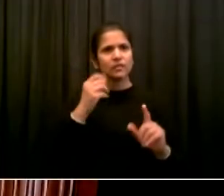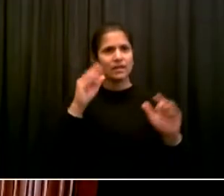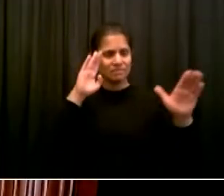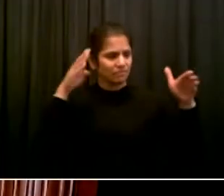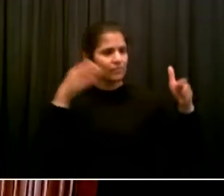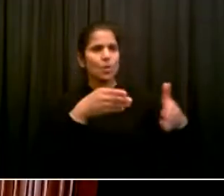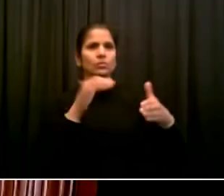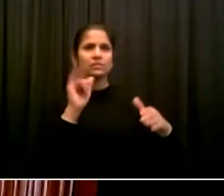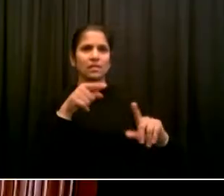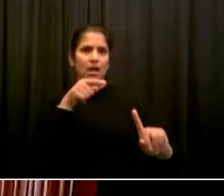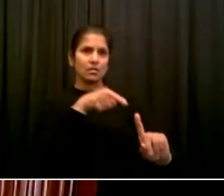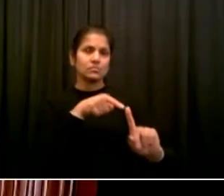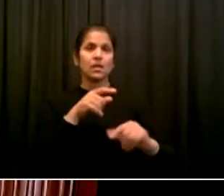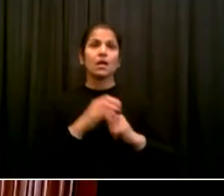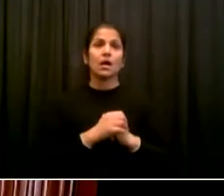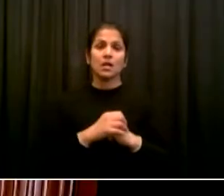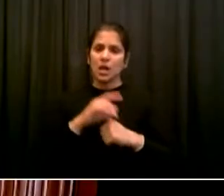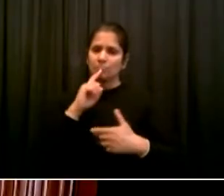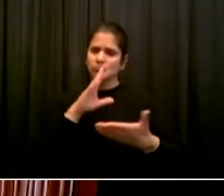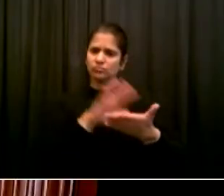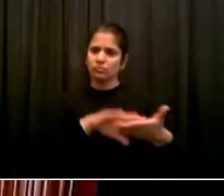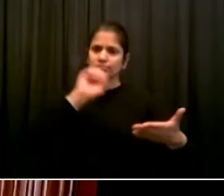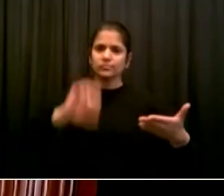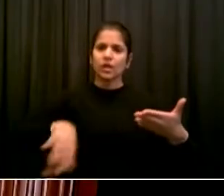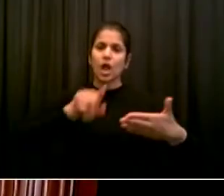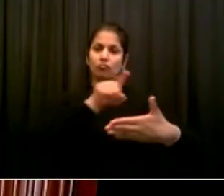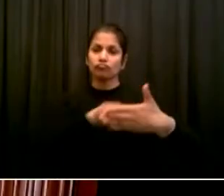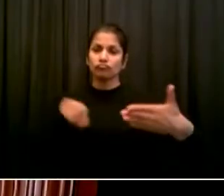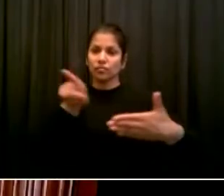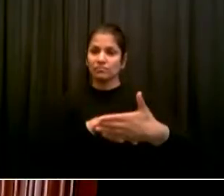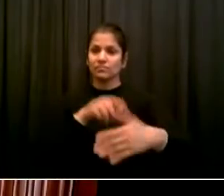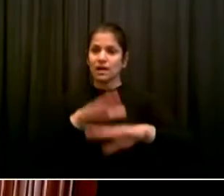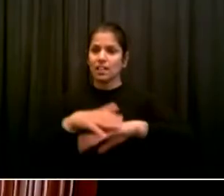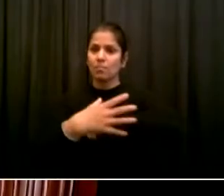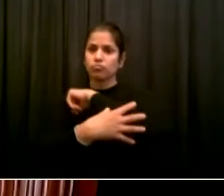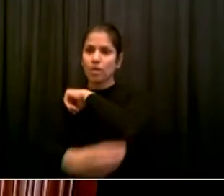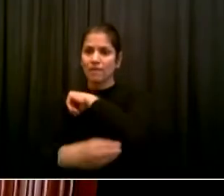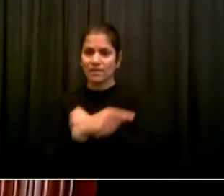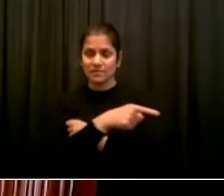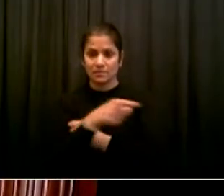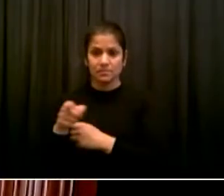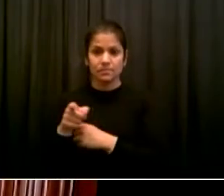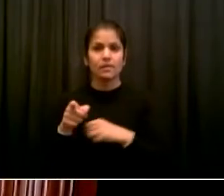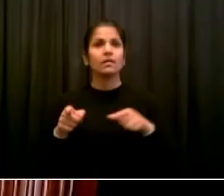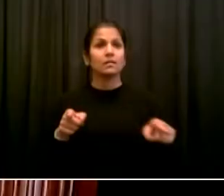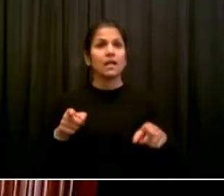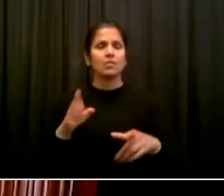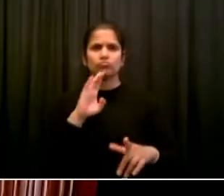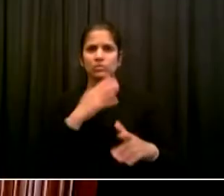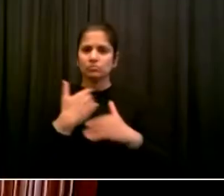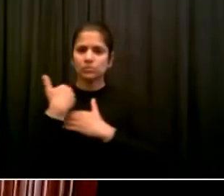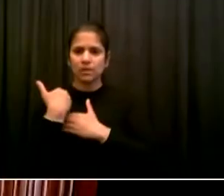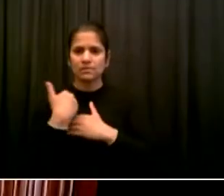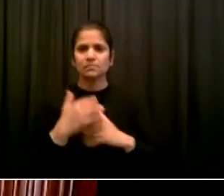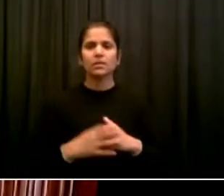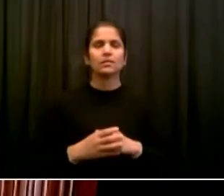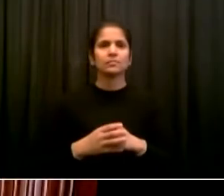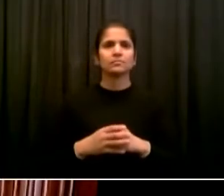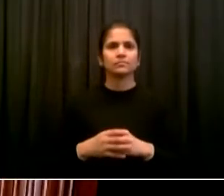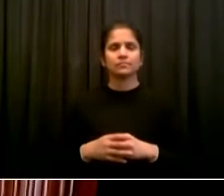poverty and how that's necessary to have accountability measures. All of these pillars, they lean on each